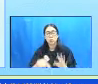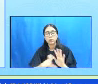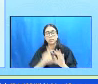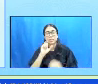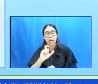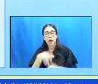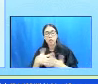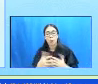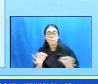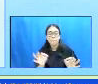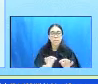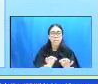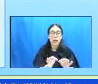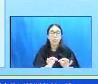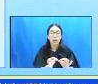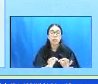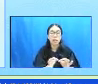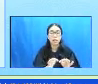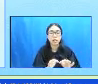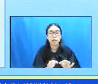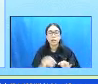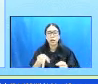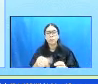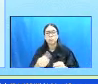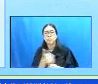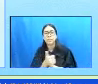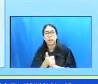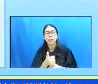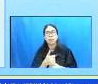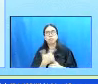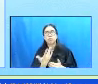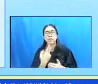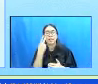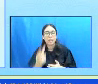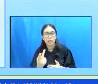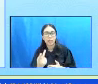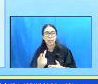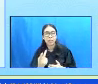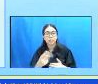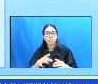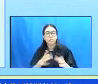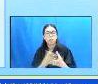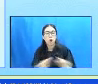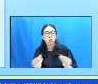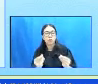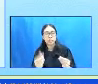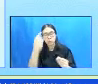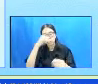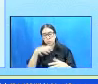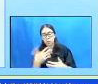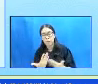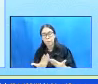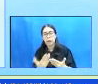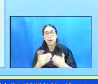consider as solution to address inequality socio-economic capacity in dealing with the